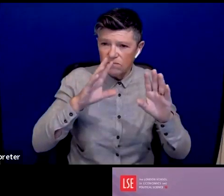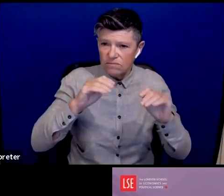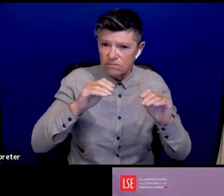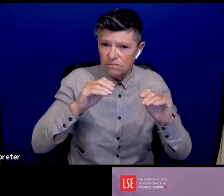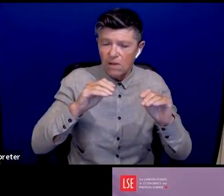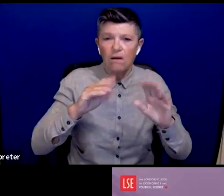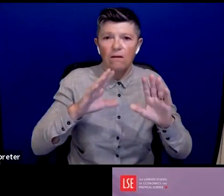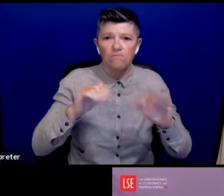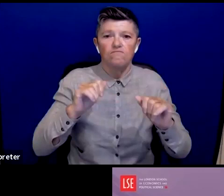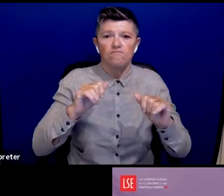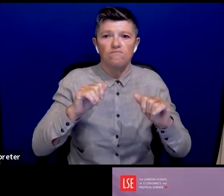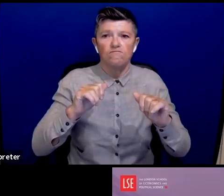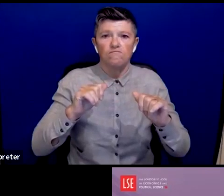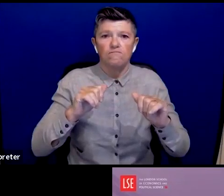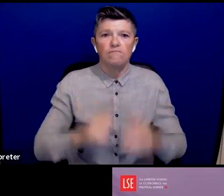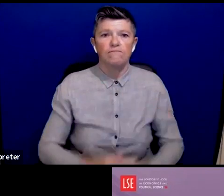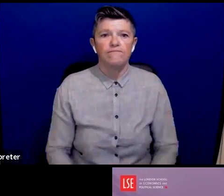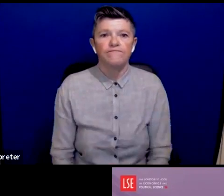There.